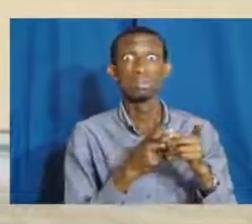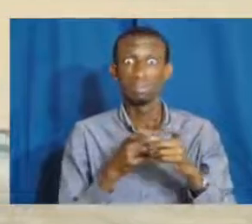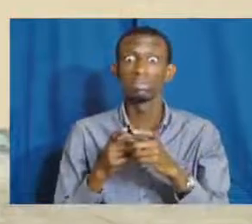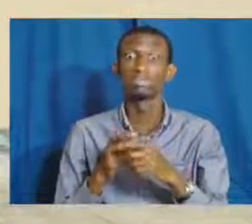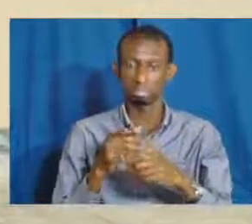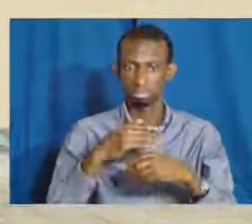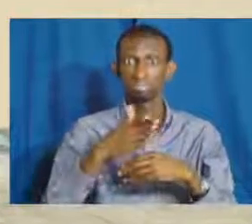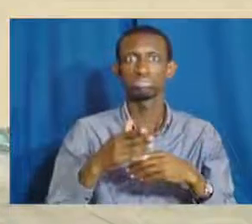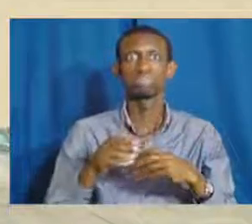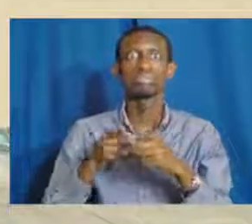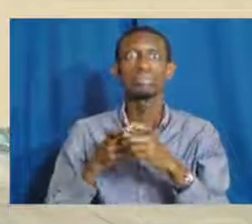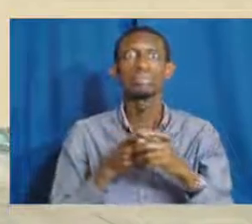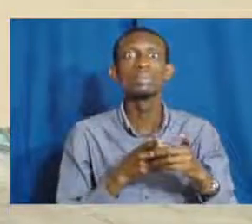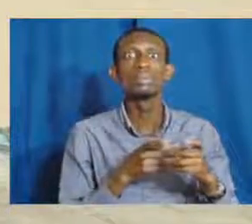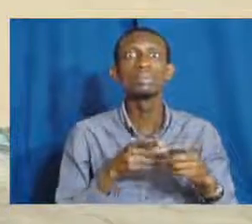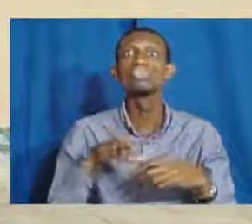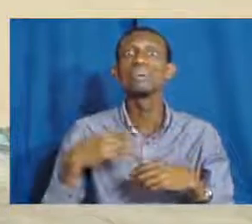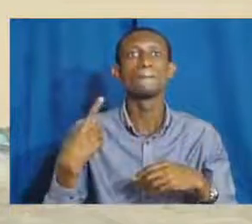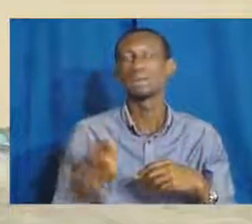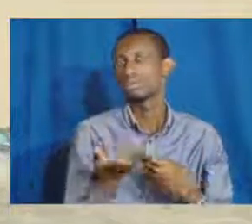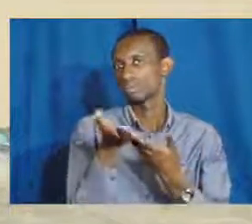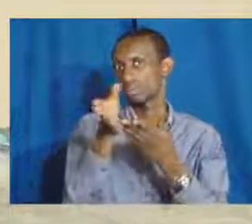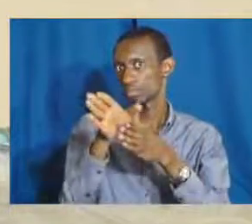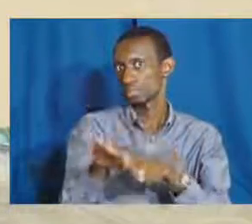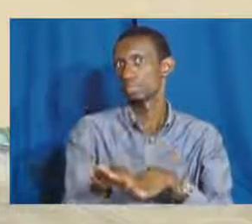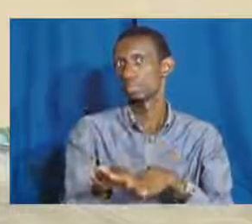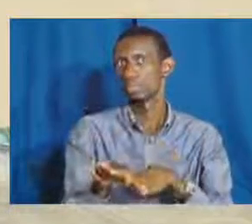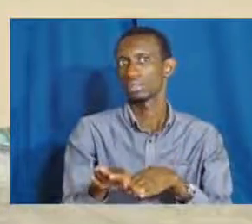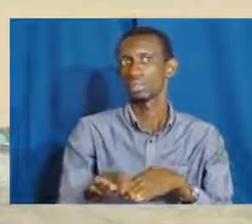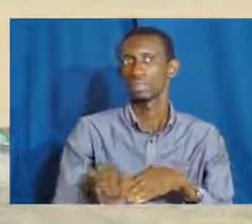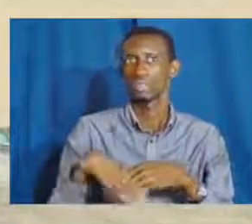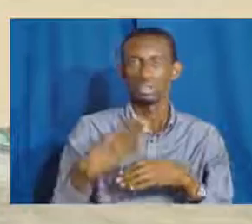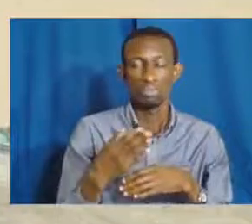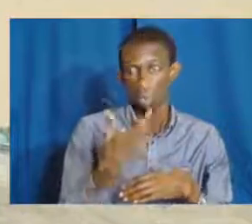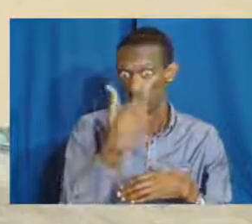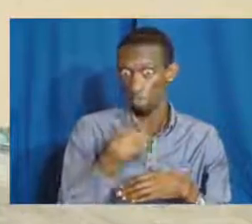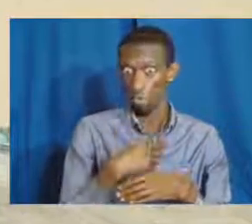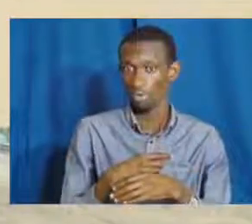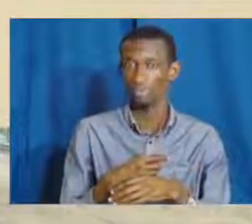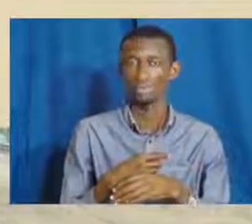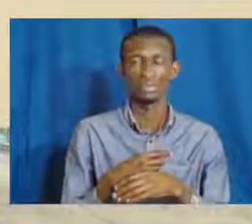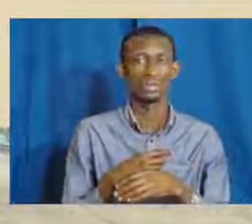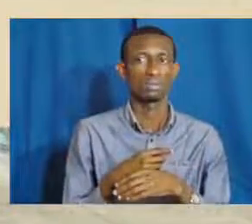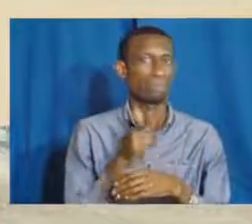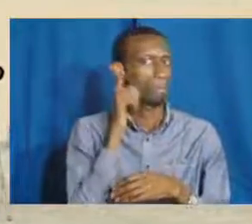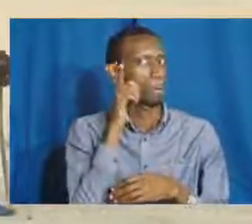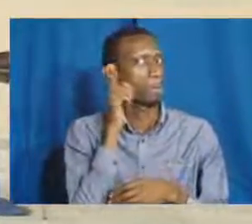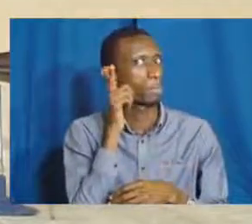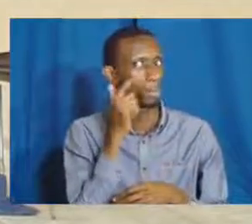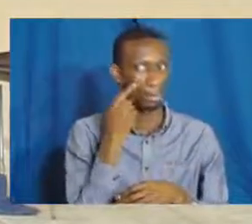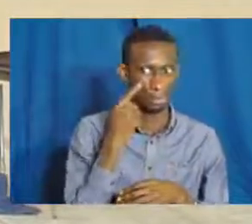front, and that's how we missed his intelligence. And his information stopped